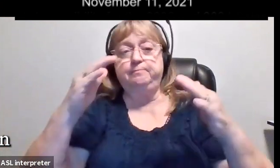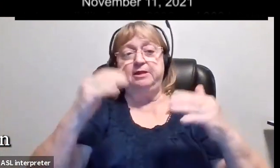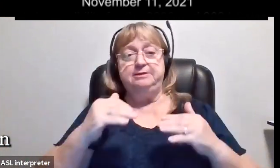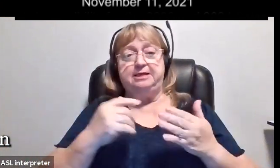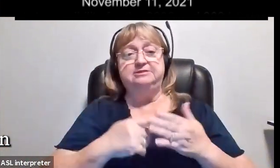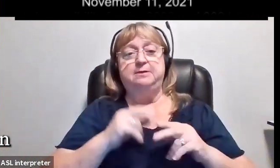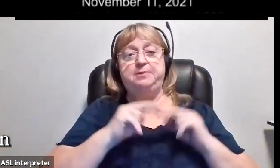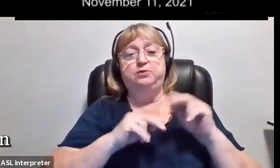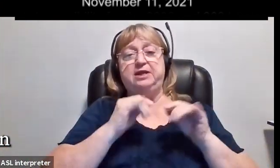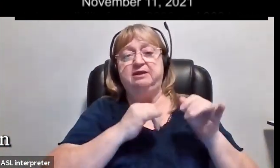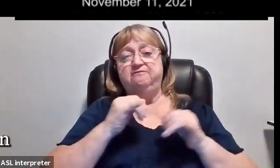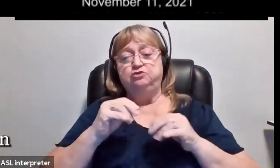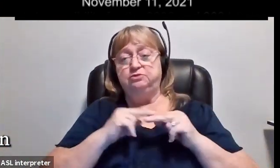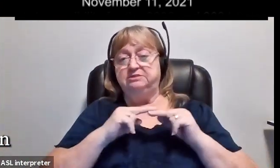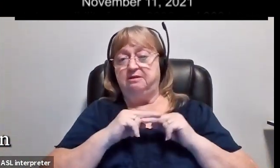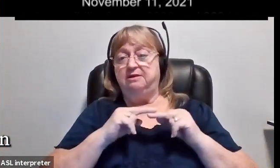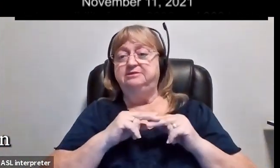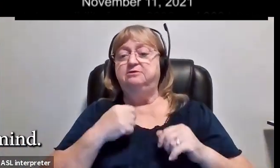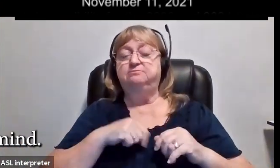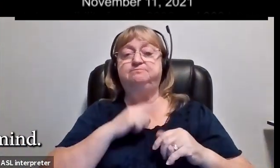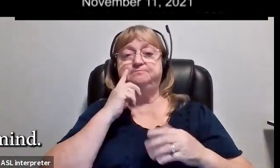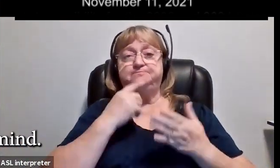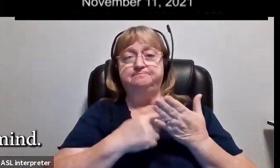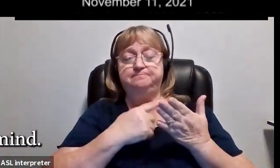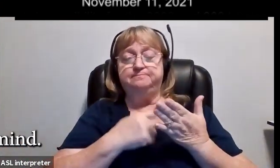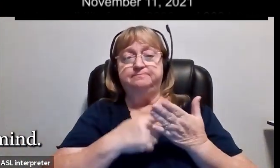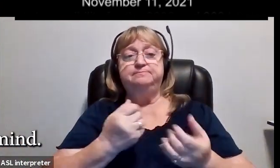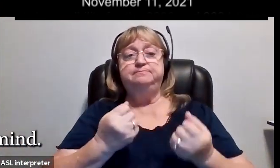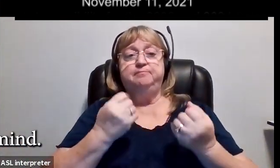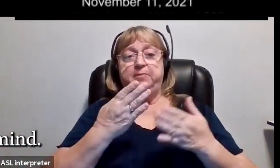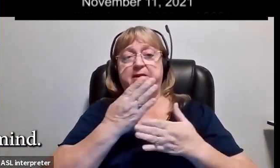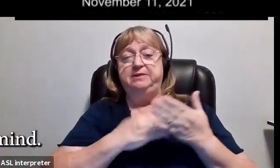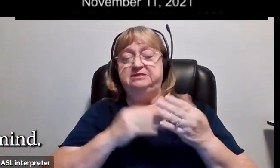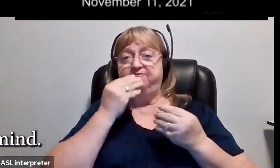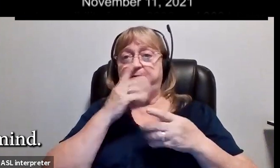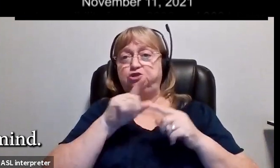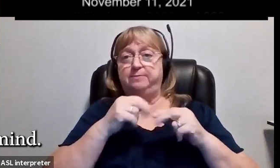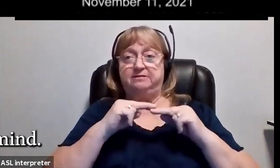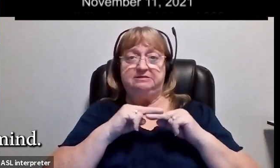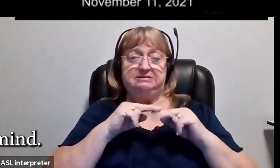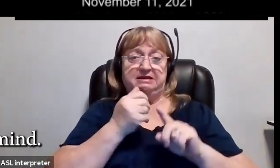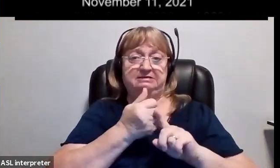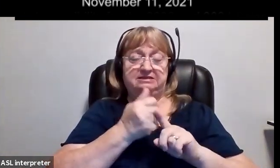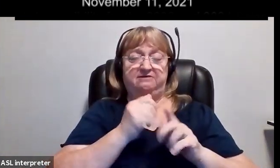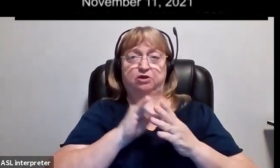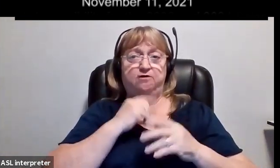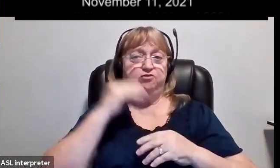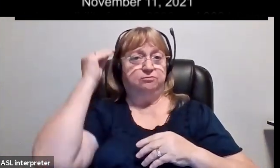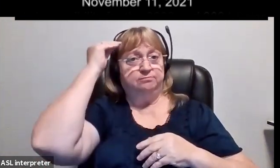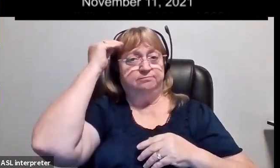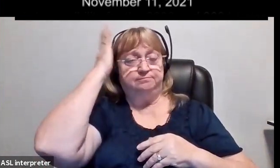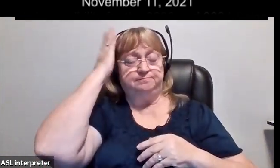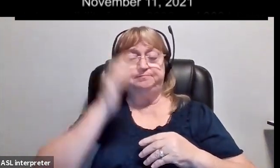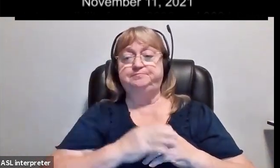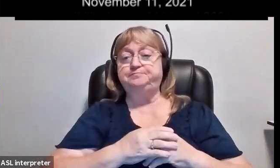going to go through a number of pieces of information about the slide in particular that you're going to need to keep in mind.